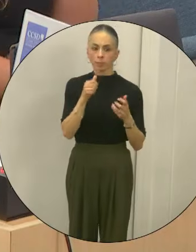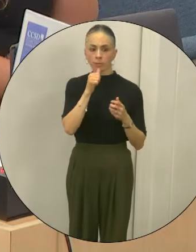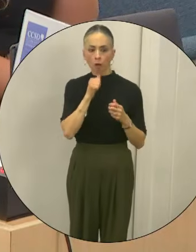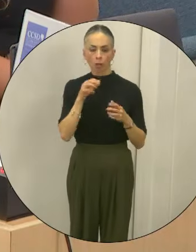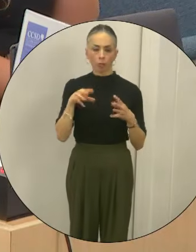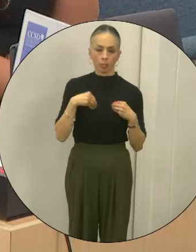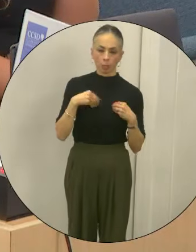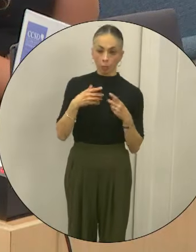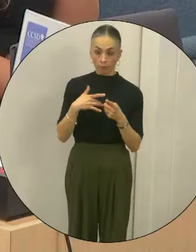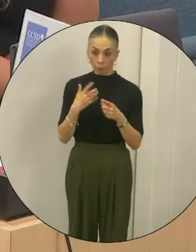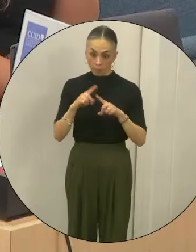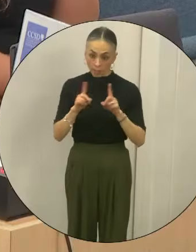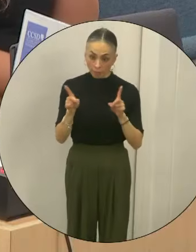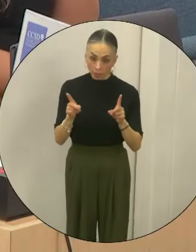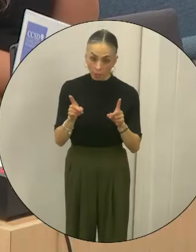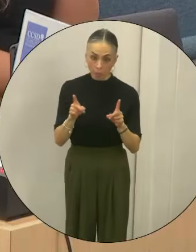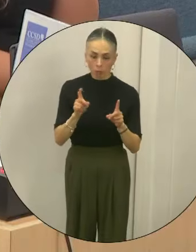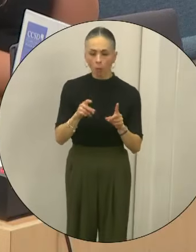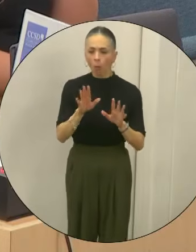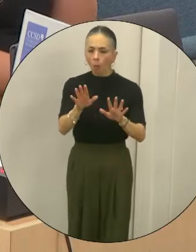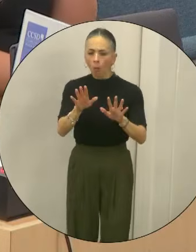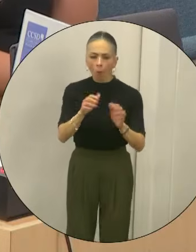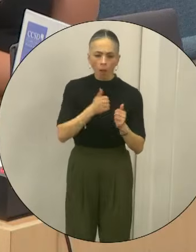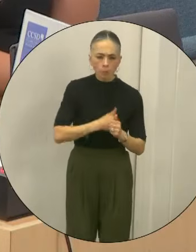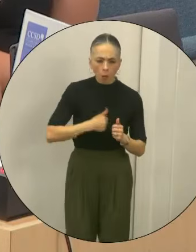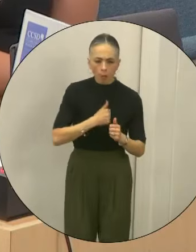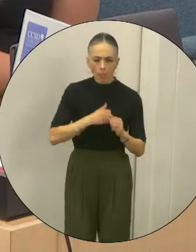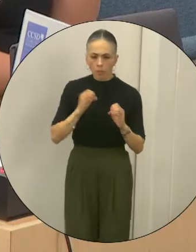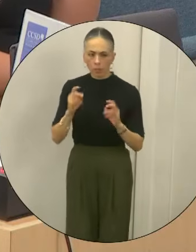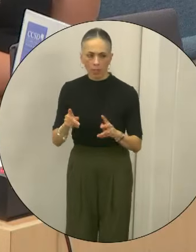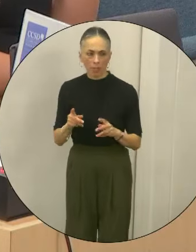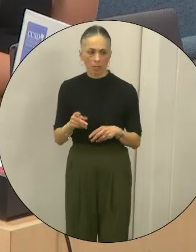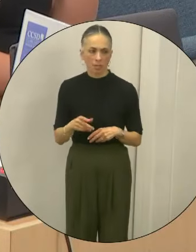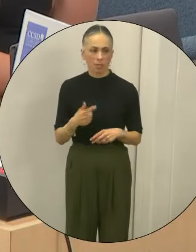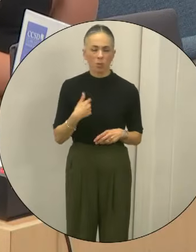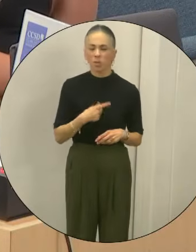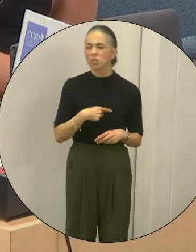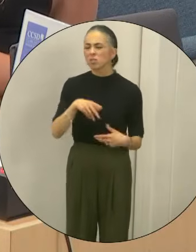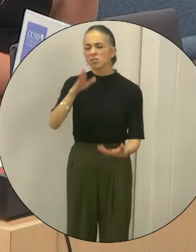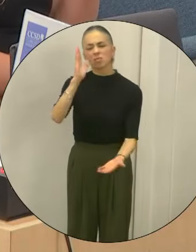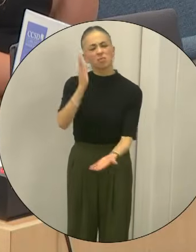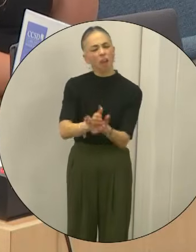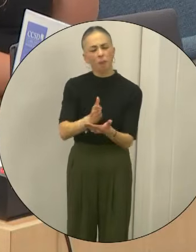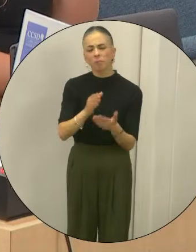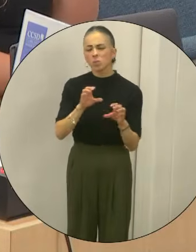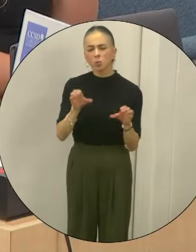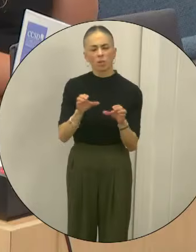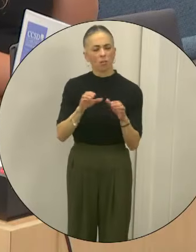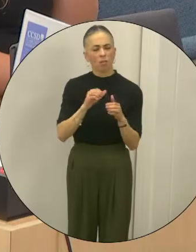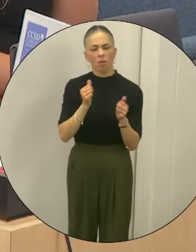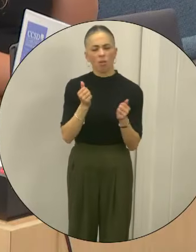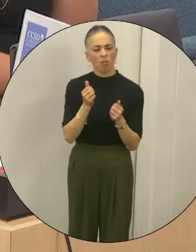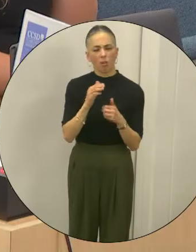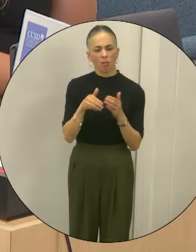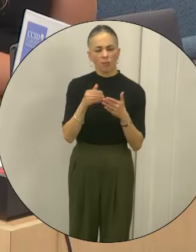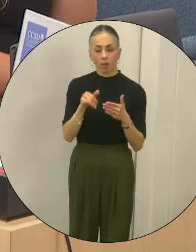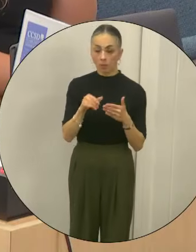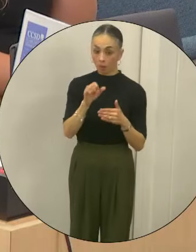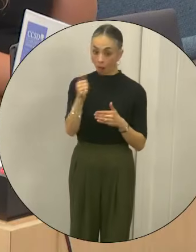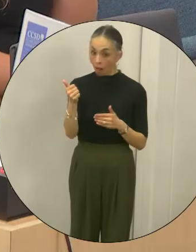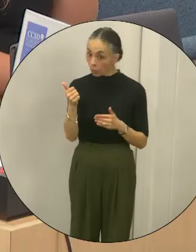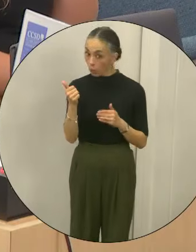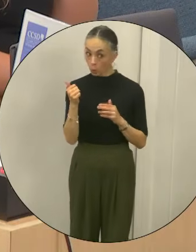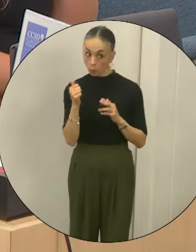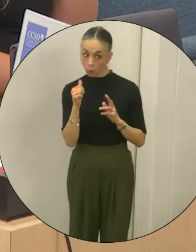feel different. We should be, I'm sorry, it's okay. And we should stop doing all that. You know, and the other issue, I want to